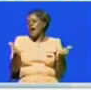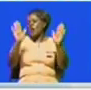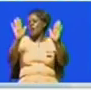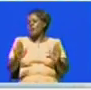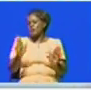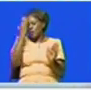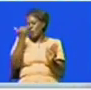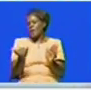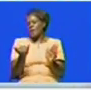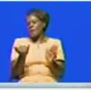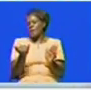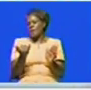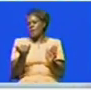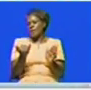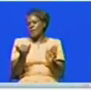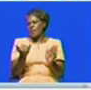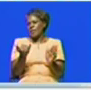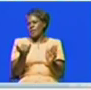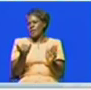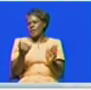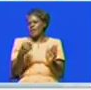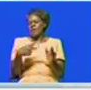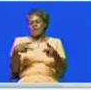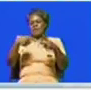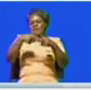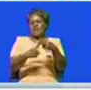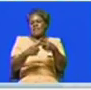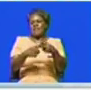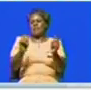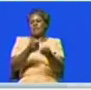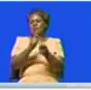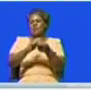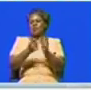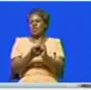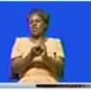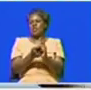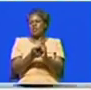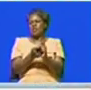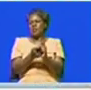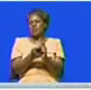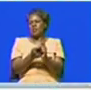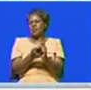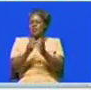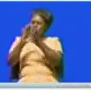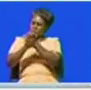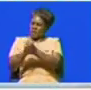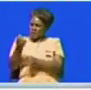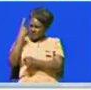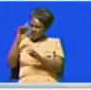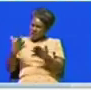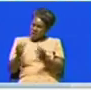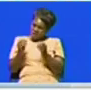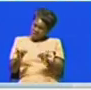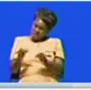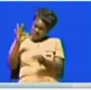a question that the examination dates are fixed, you can't change them? And last year they were changed. In any event, does the Jubilee team realize that if we